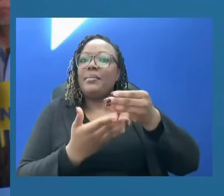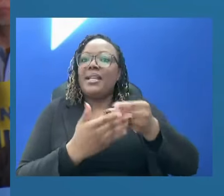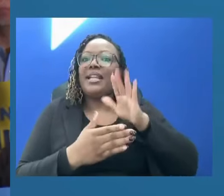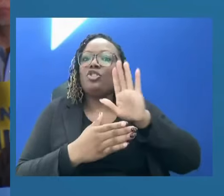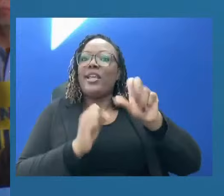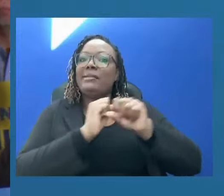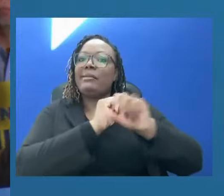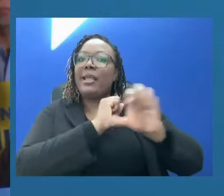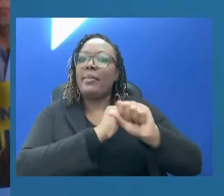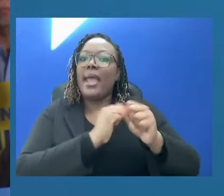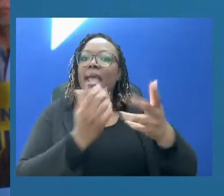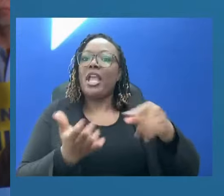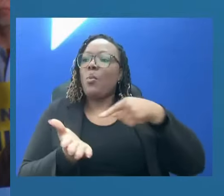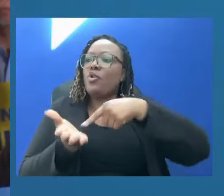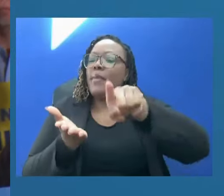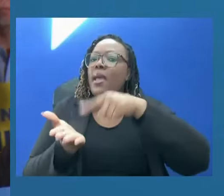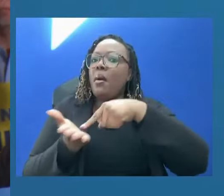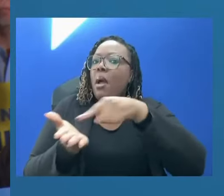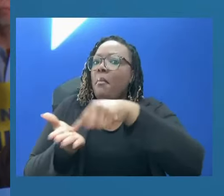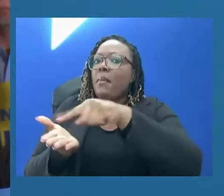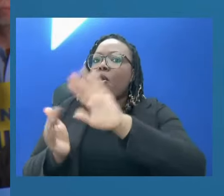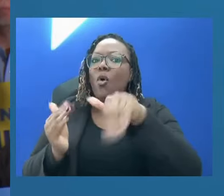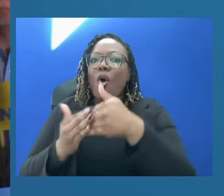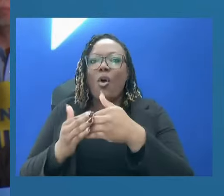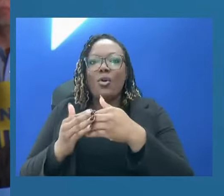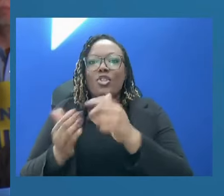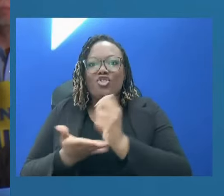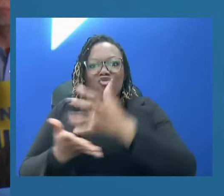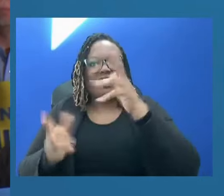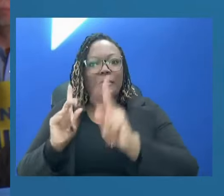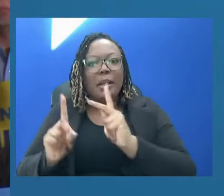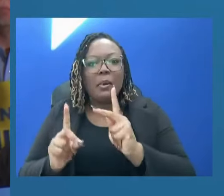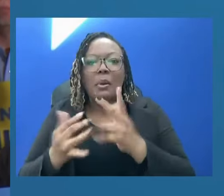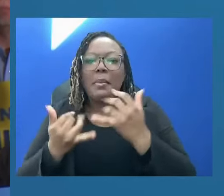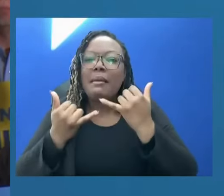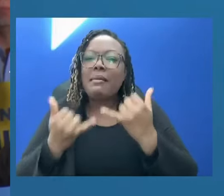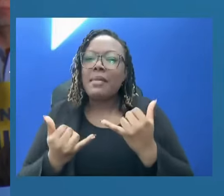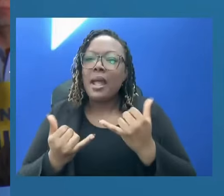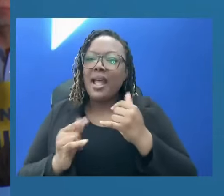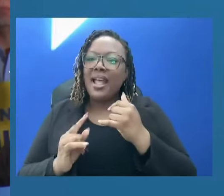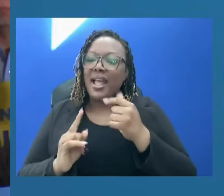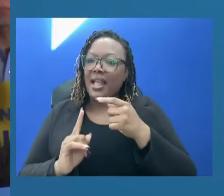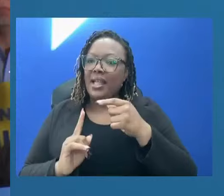campaign, and he want to pay them off now. So this is